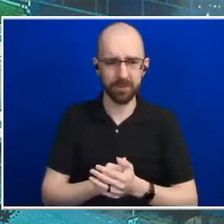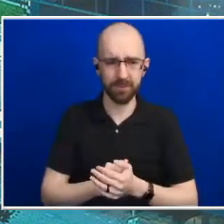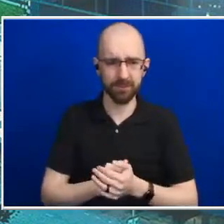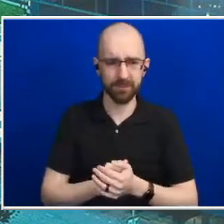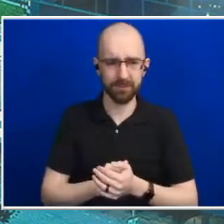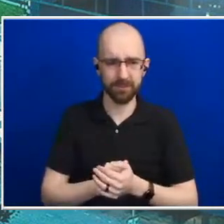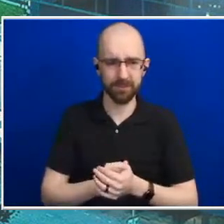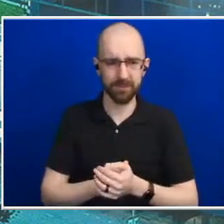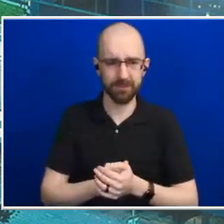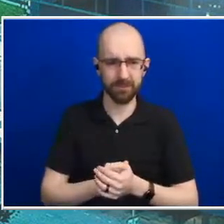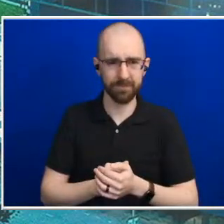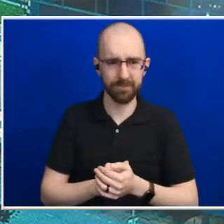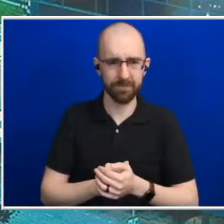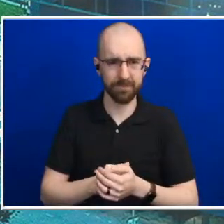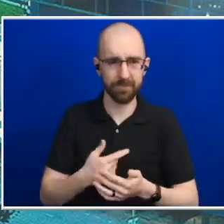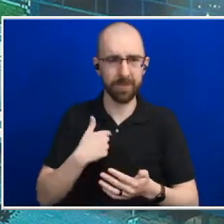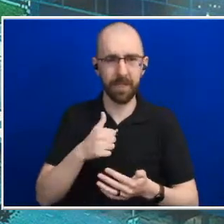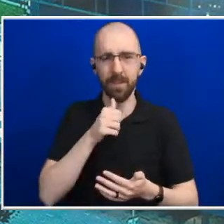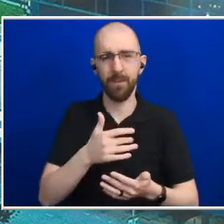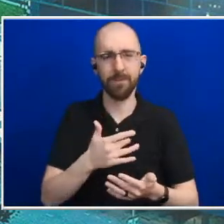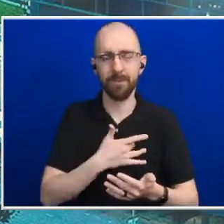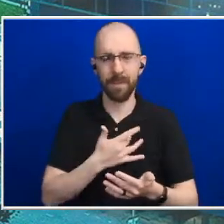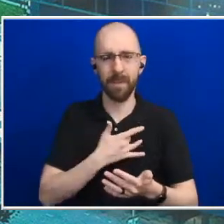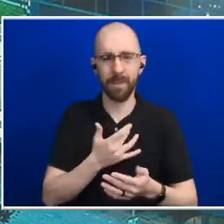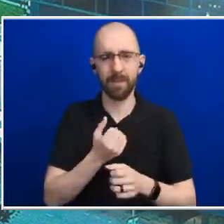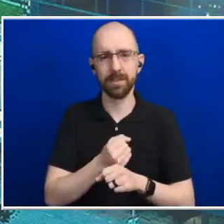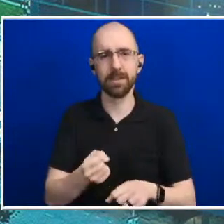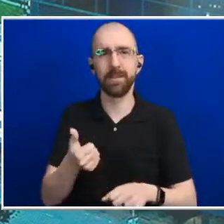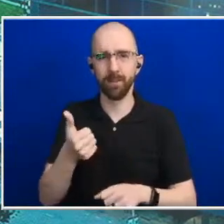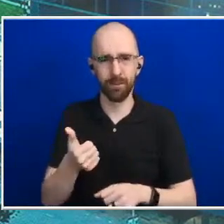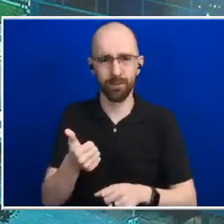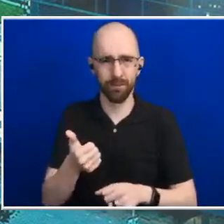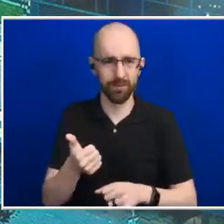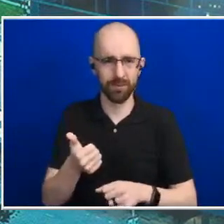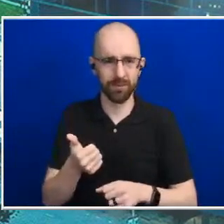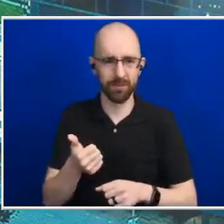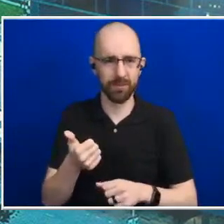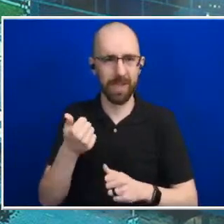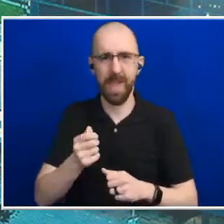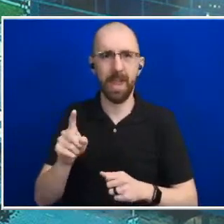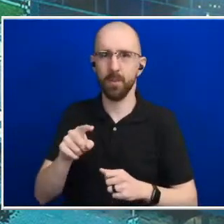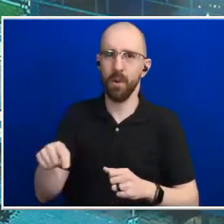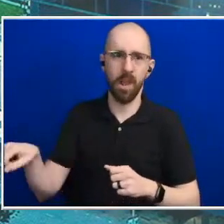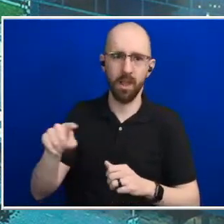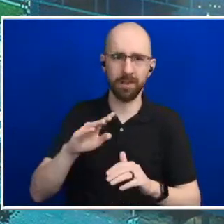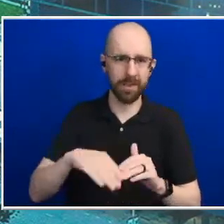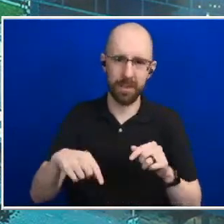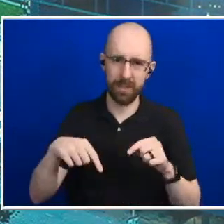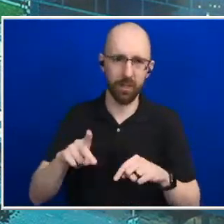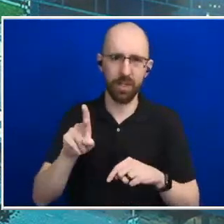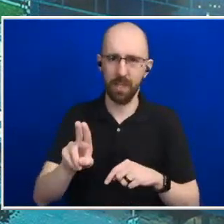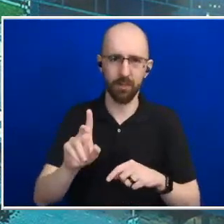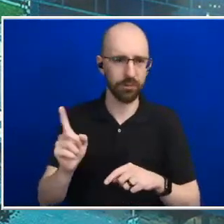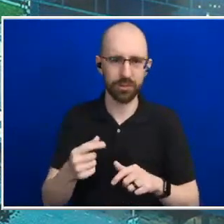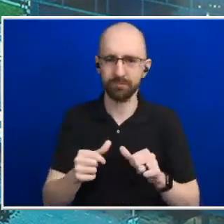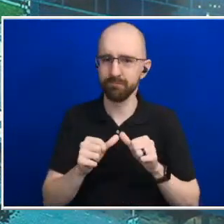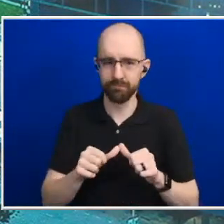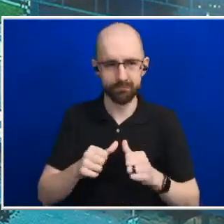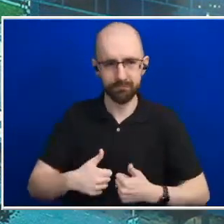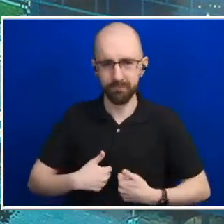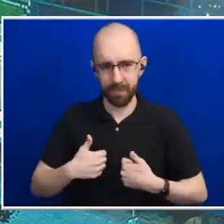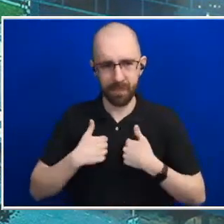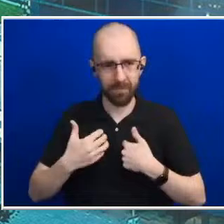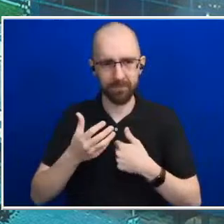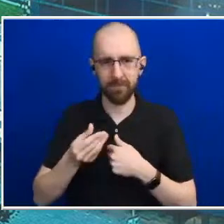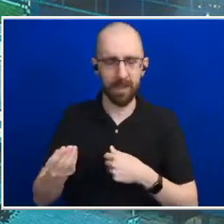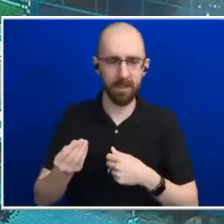I did not feel safer anywhere else than I have at KU. Just keep going in life, and like